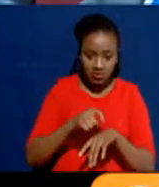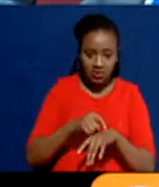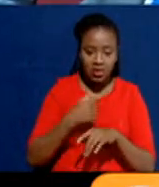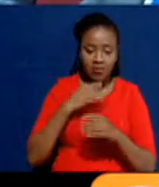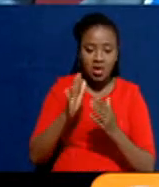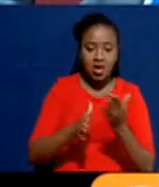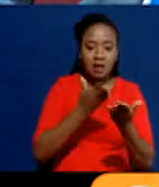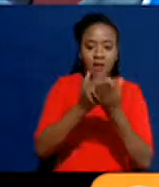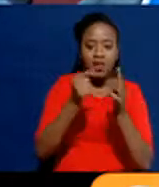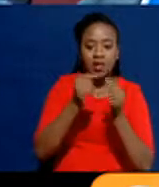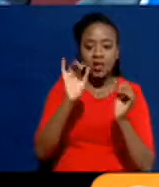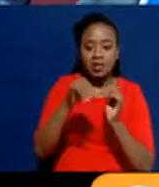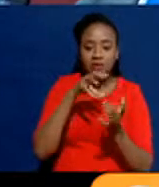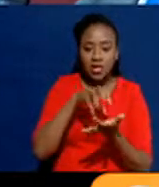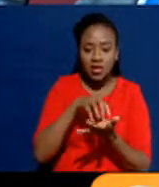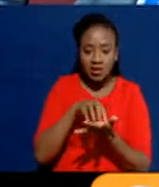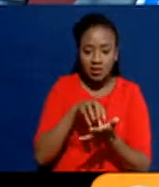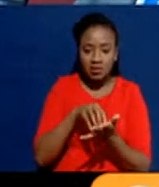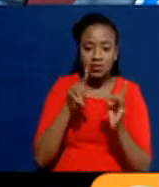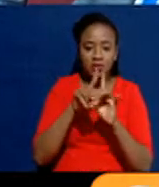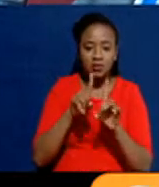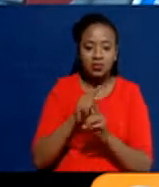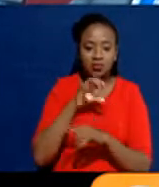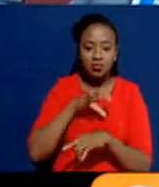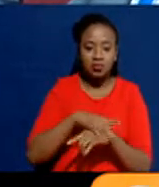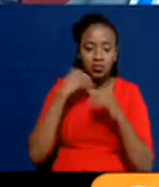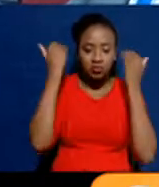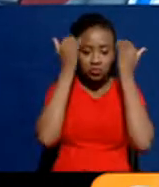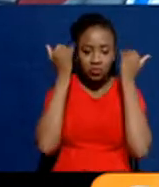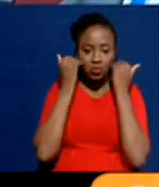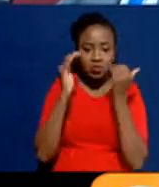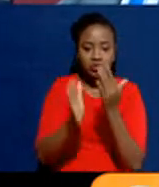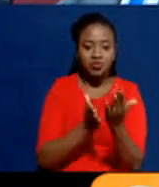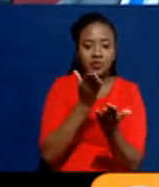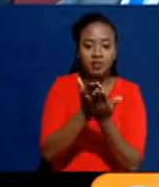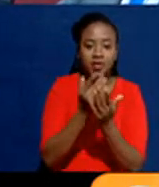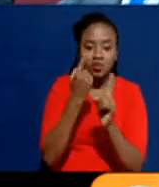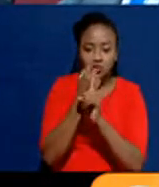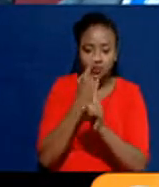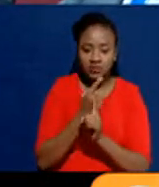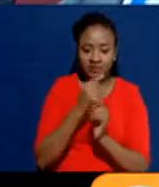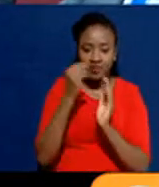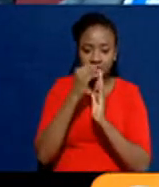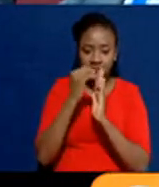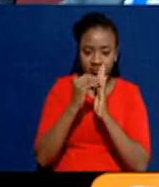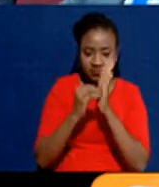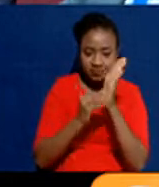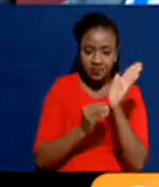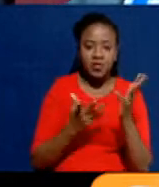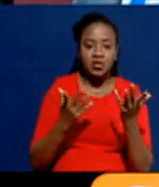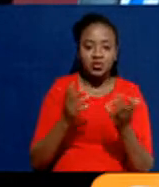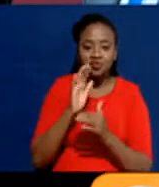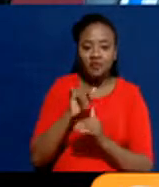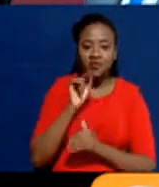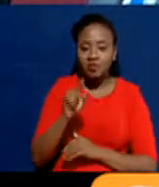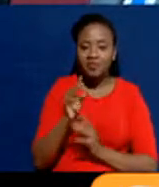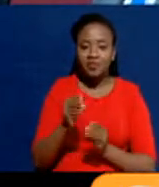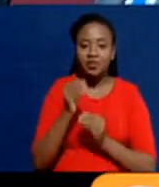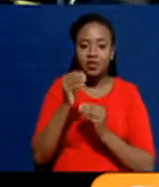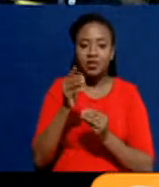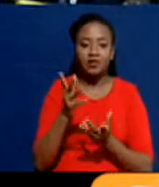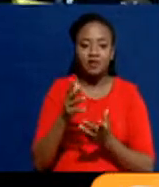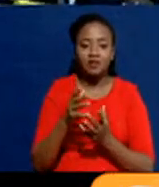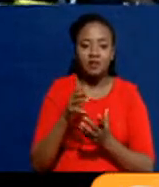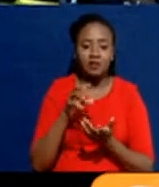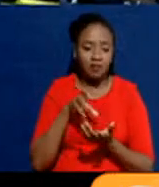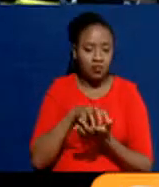decision, got stay orders from the Court of Appeal on some of those provisions, and that is sort of what gave those positions